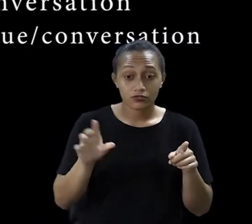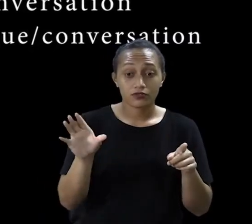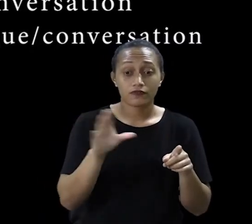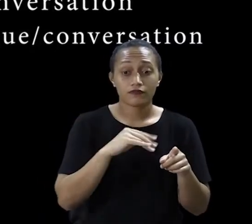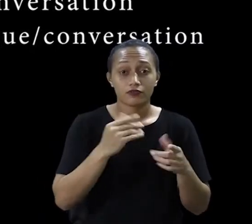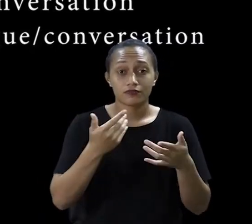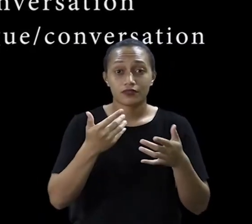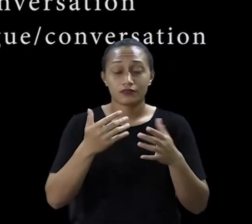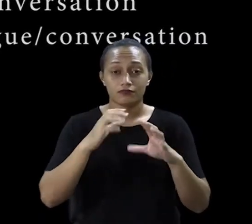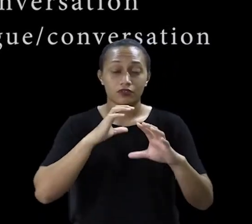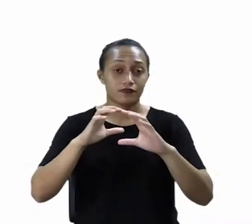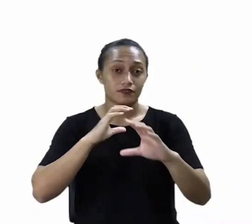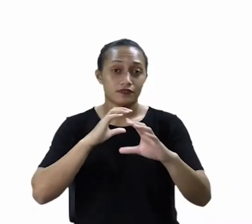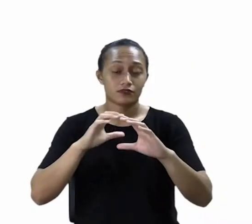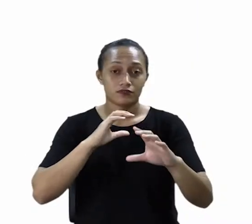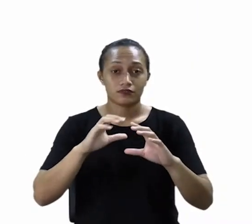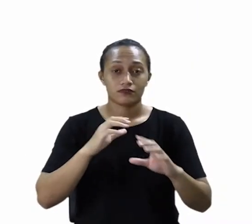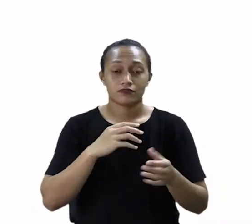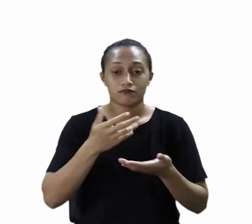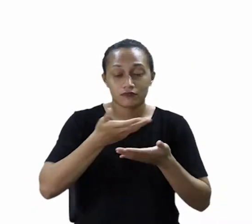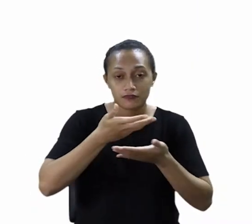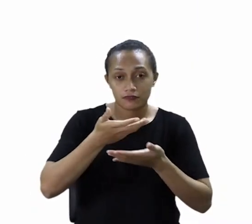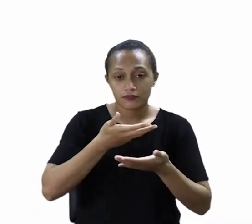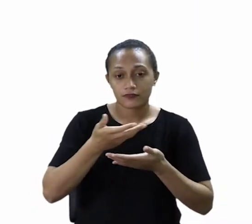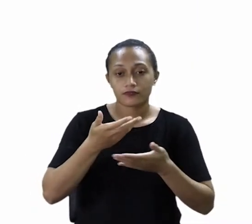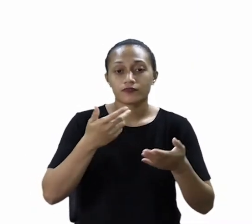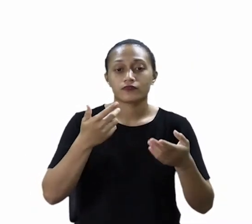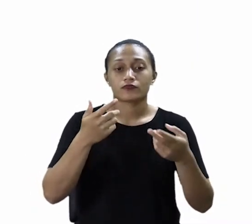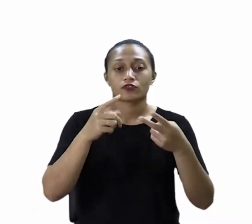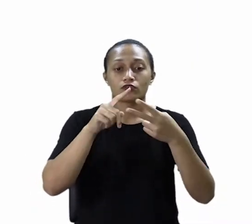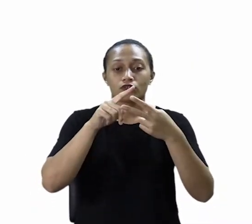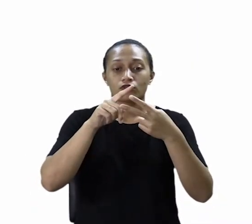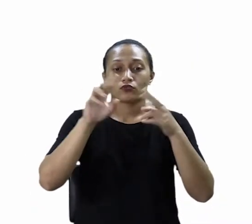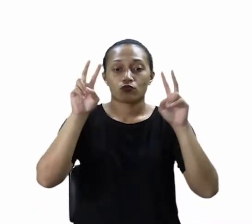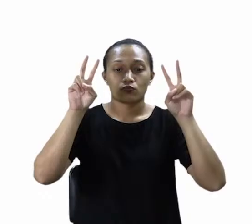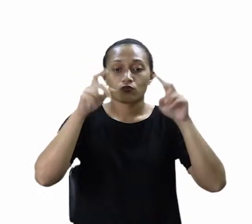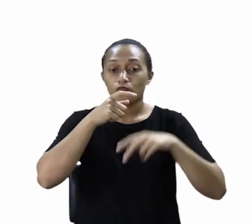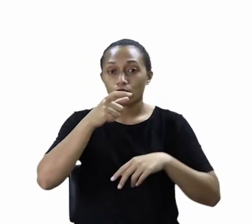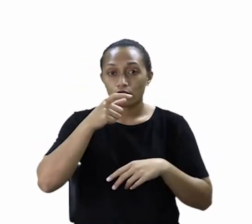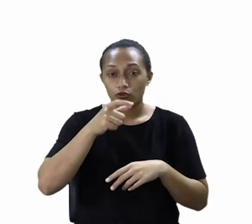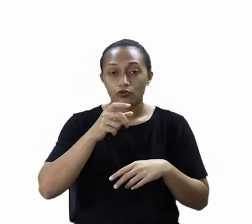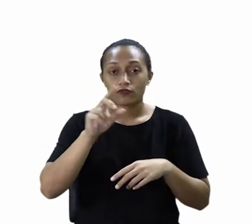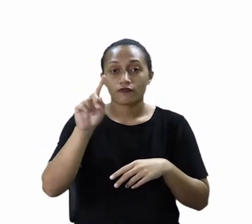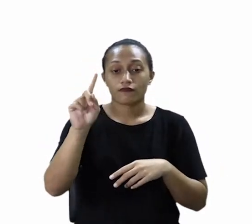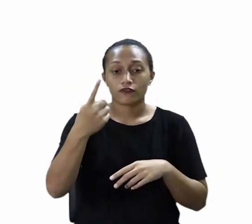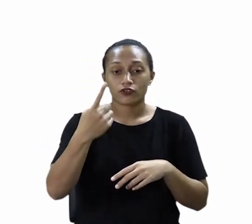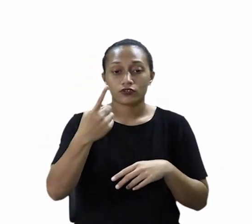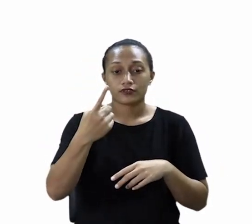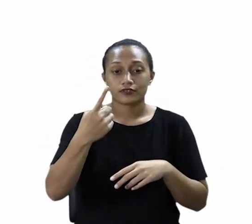or conversation. The keywords for our lesson are dialogue,